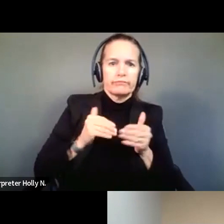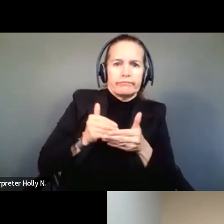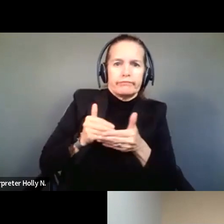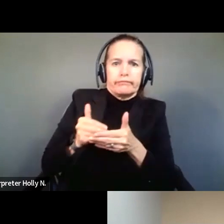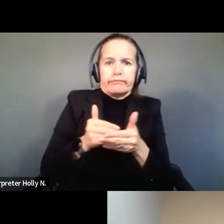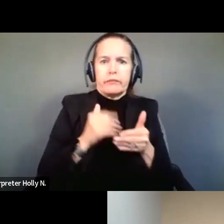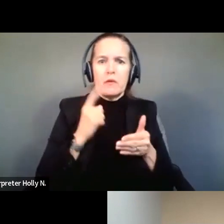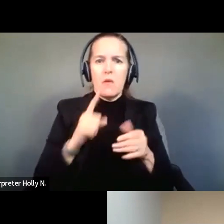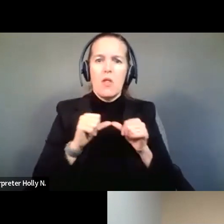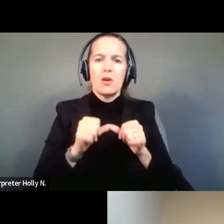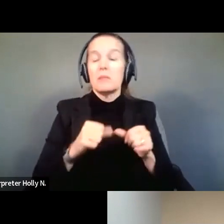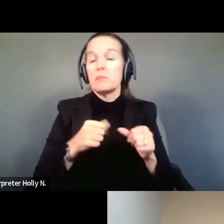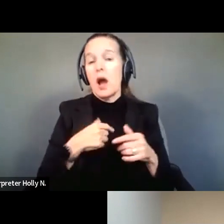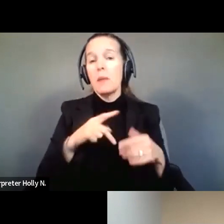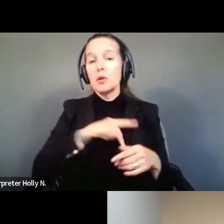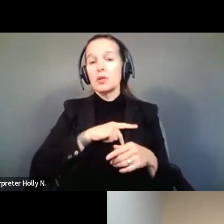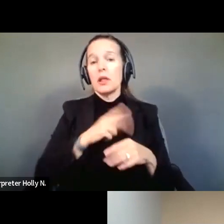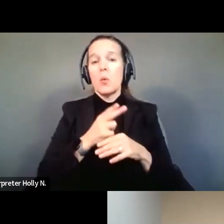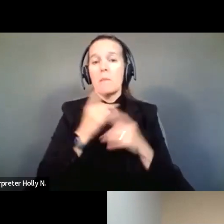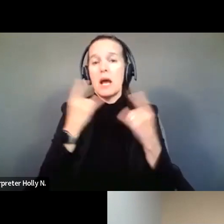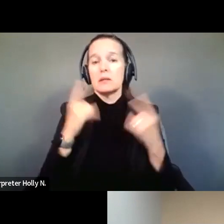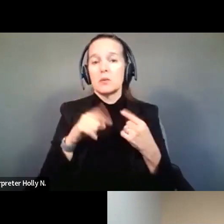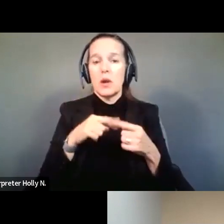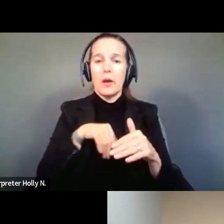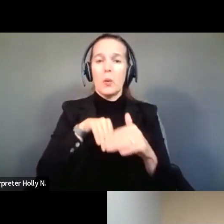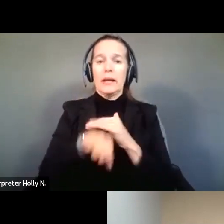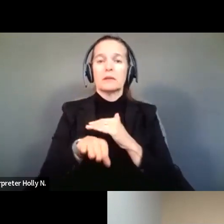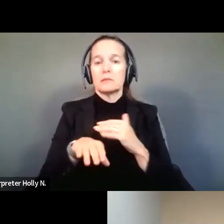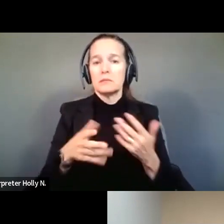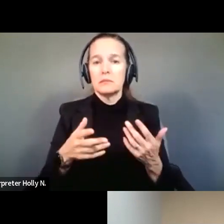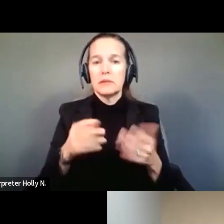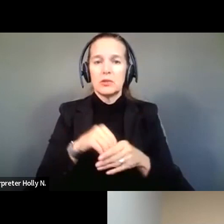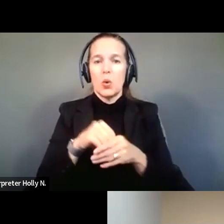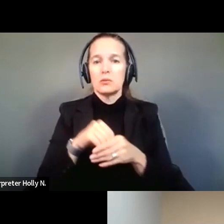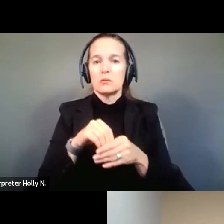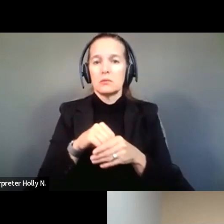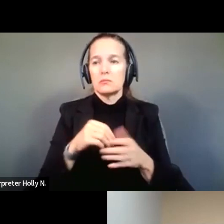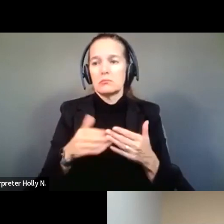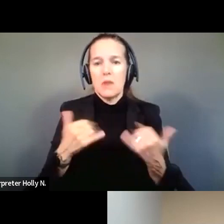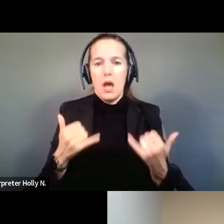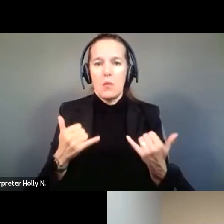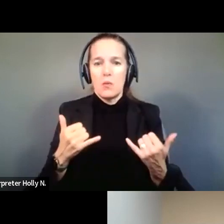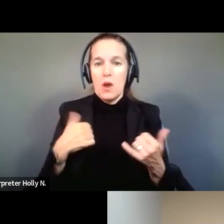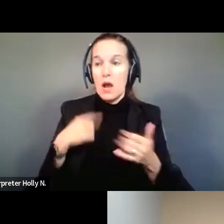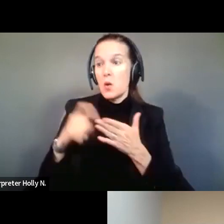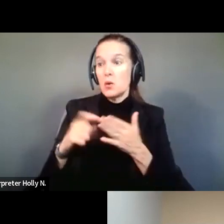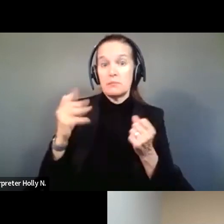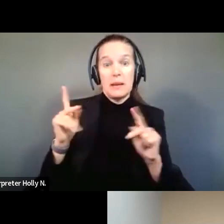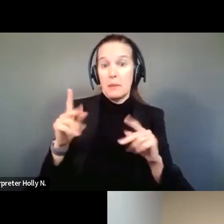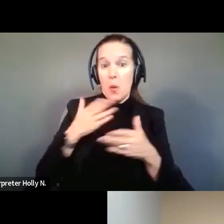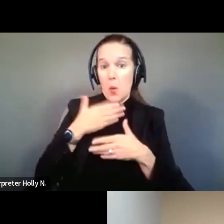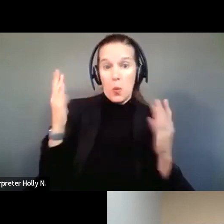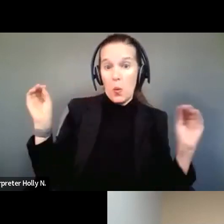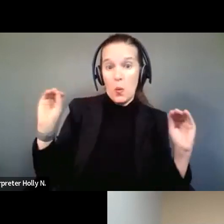I personally do wear a mask whenever I go into an indoor setting, even now, even though I see many people are not. At this